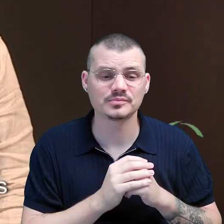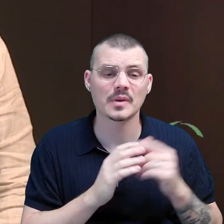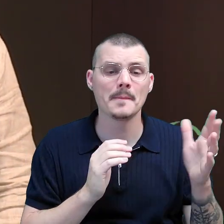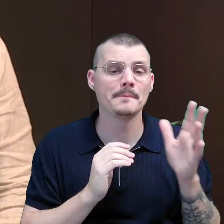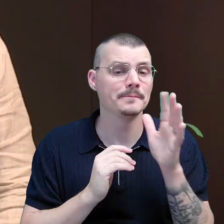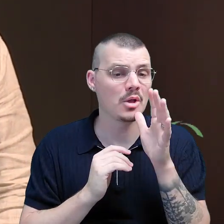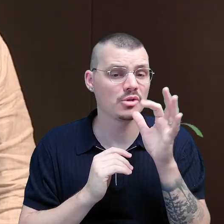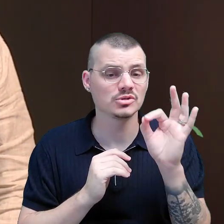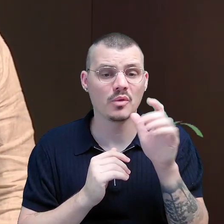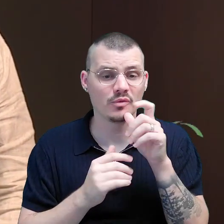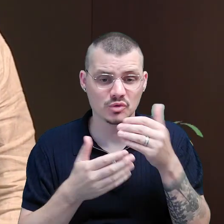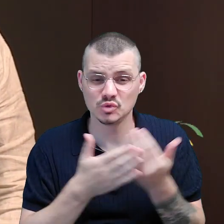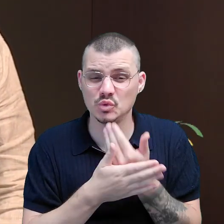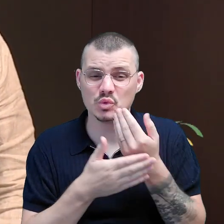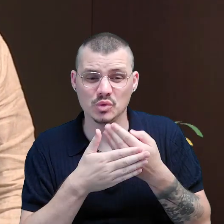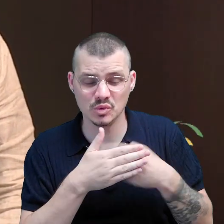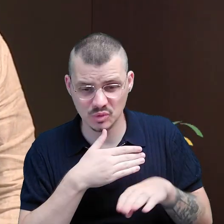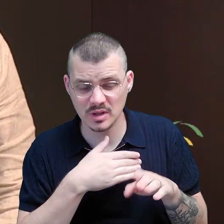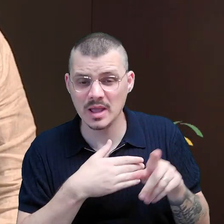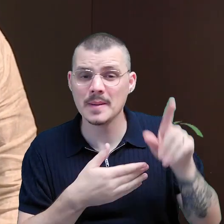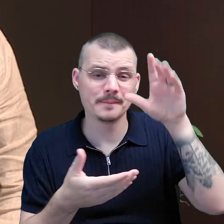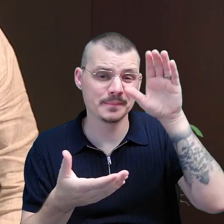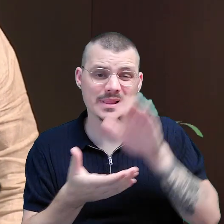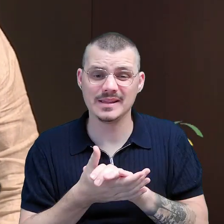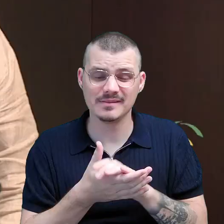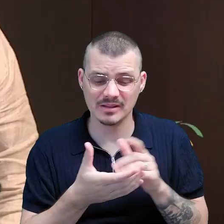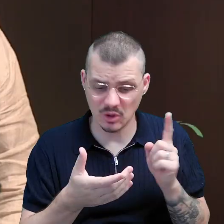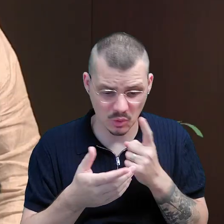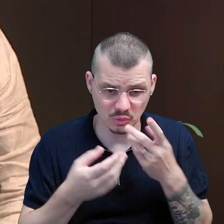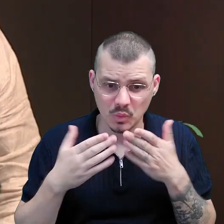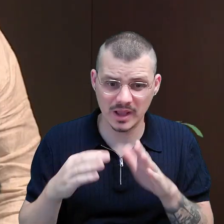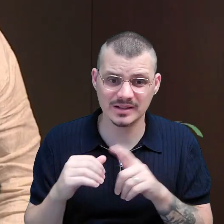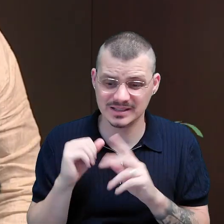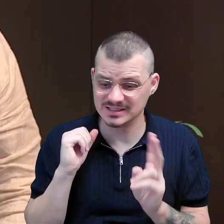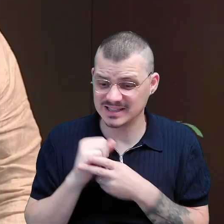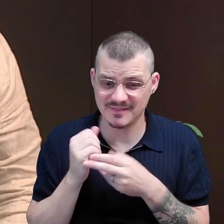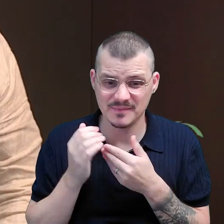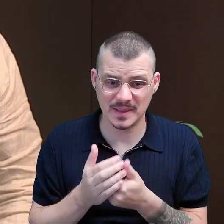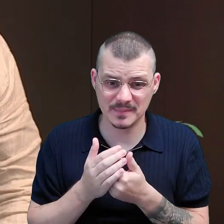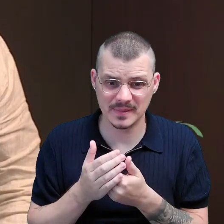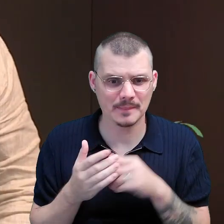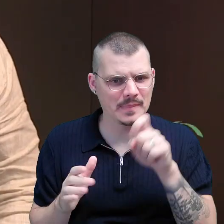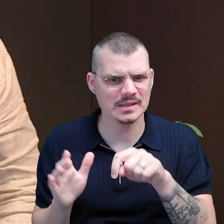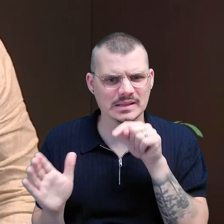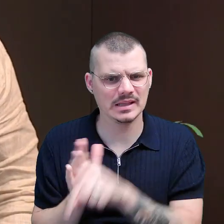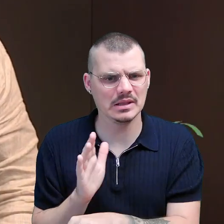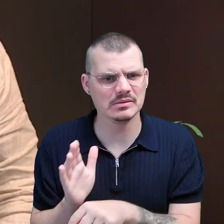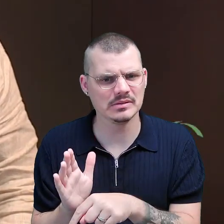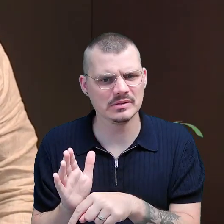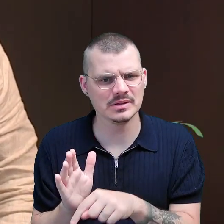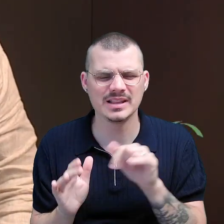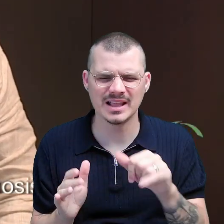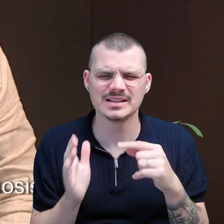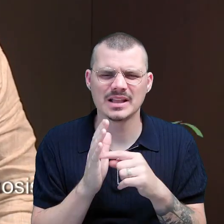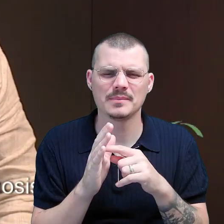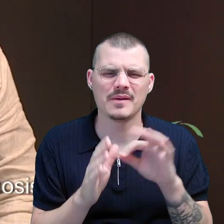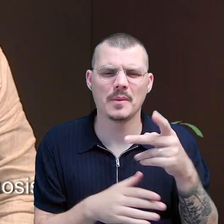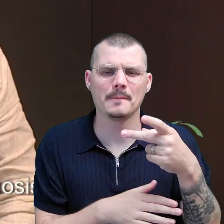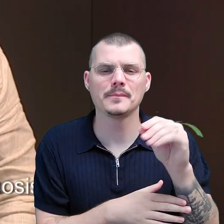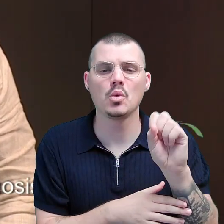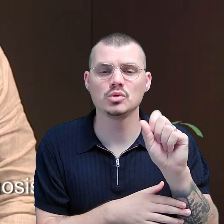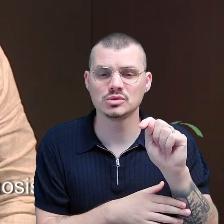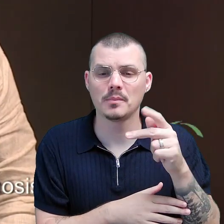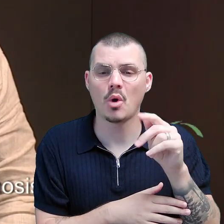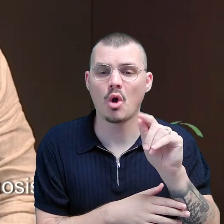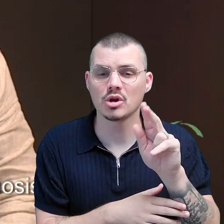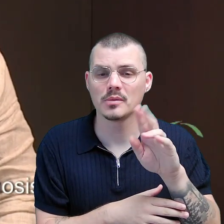is mothers of newborns that believe that the only way to save their newborn baby is to kill it. That's an example